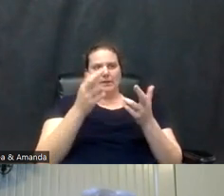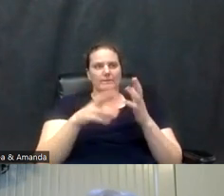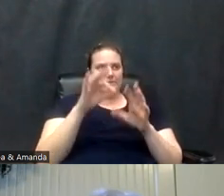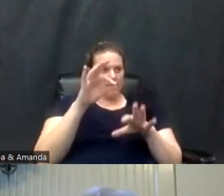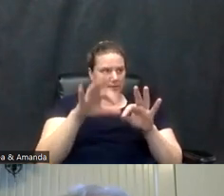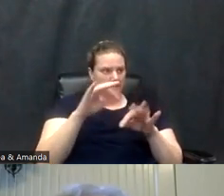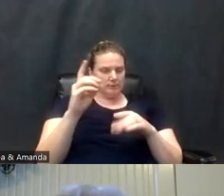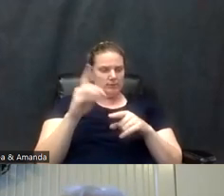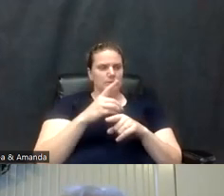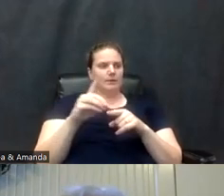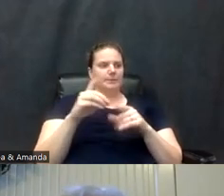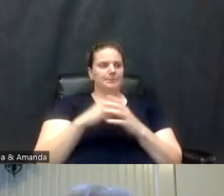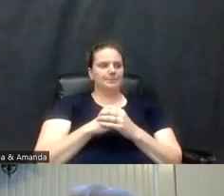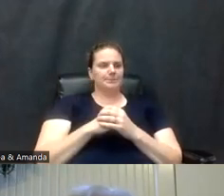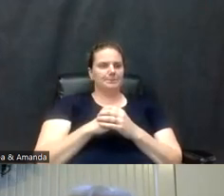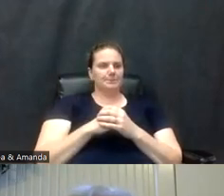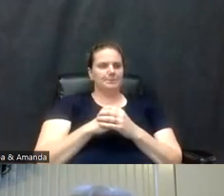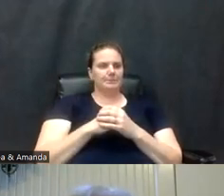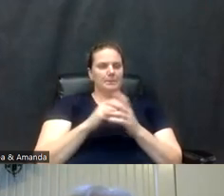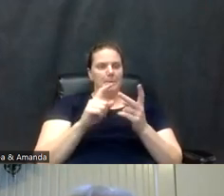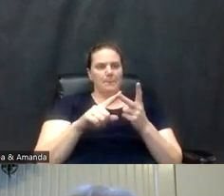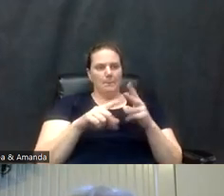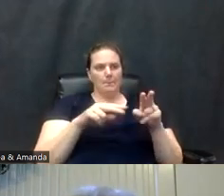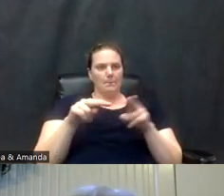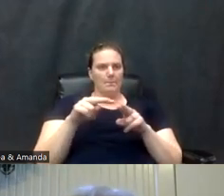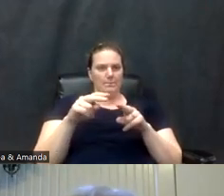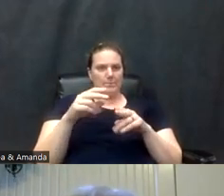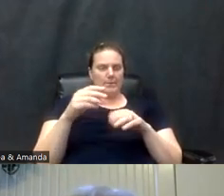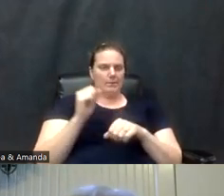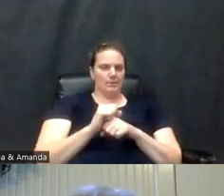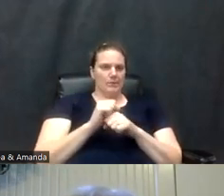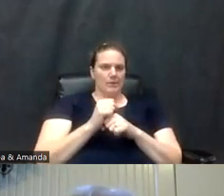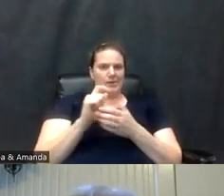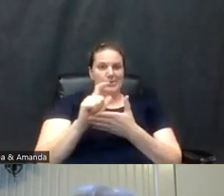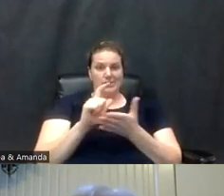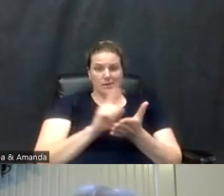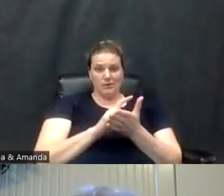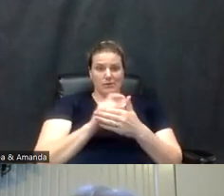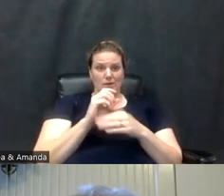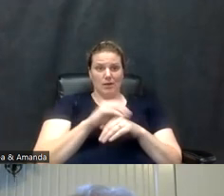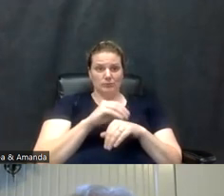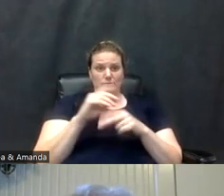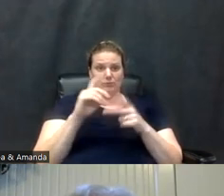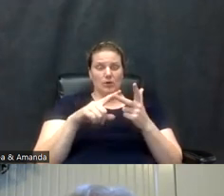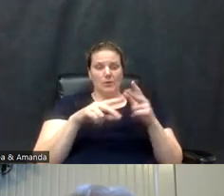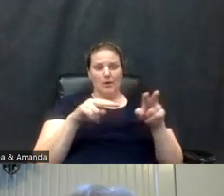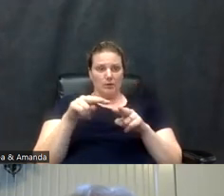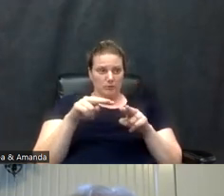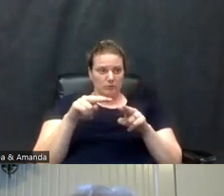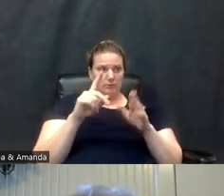discipline. The monitor may employ independent legal counsel, may monitor